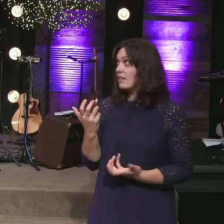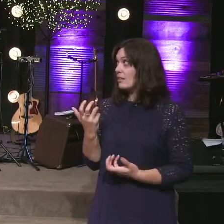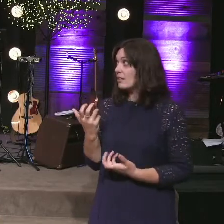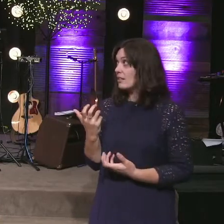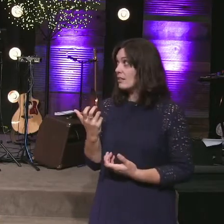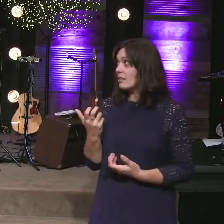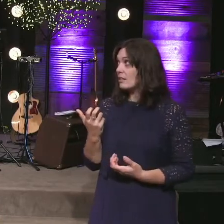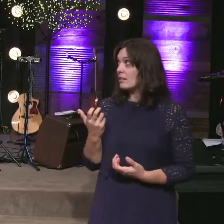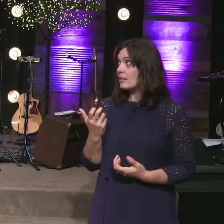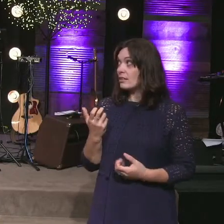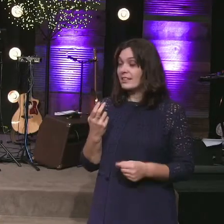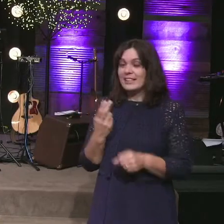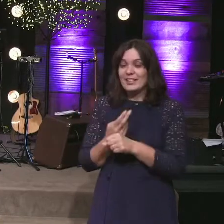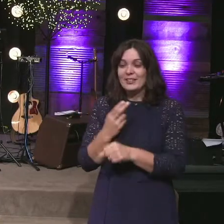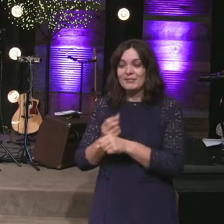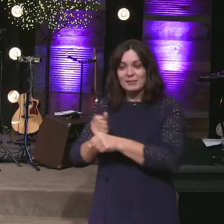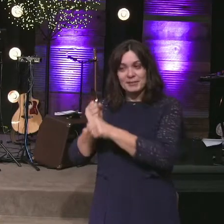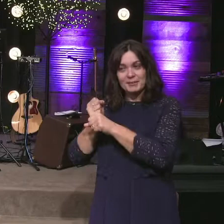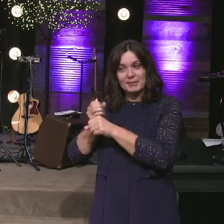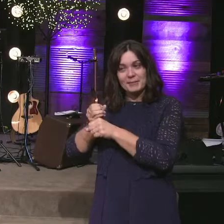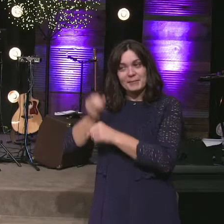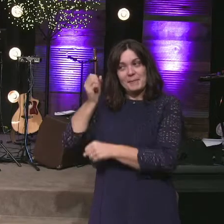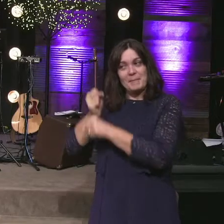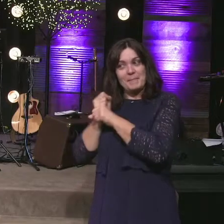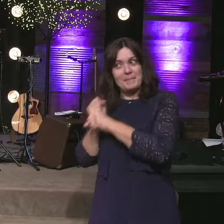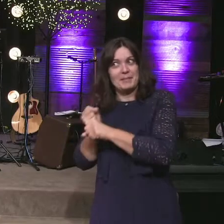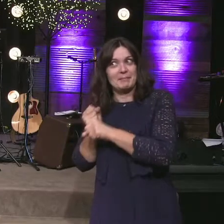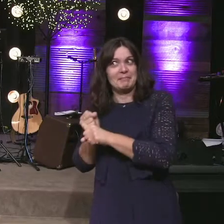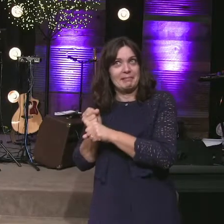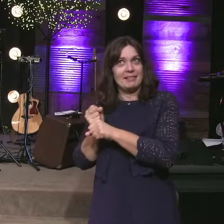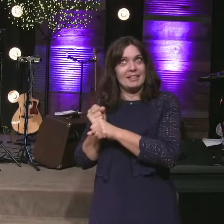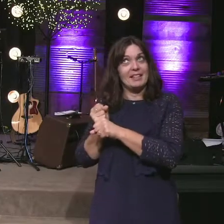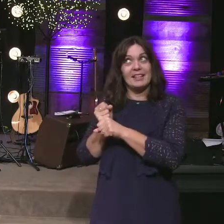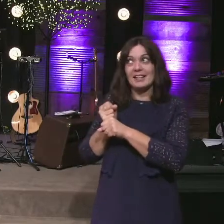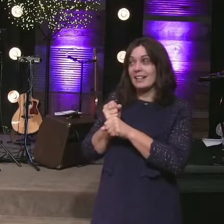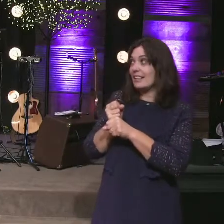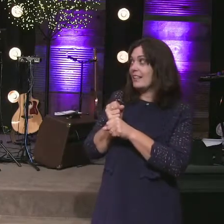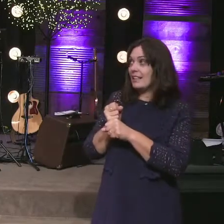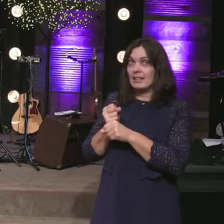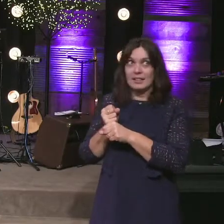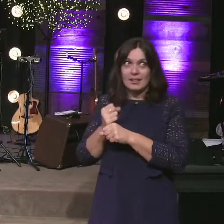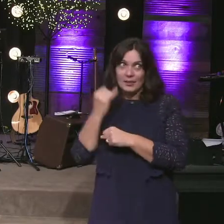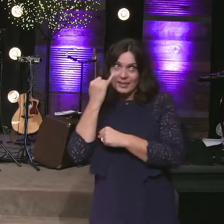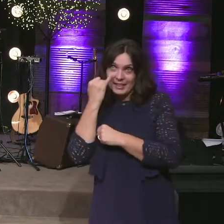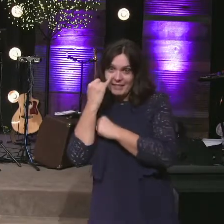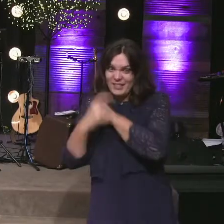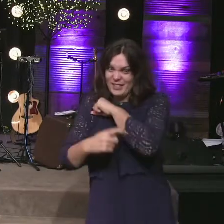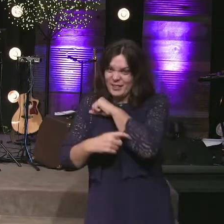take a baseball bat, and you know, I know what to do if he cheats, you know?